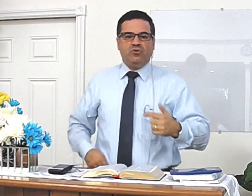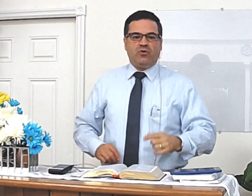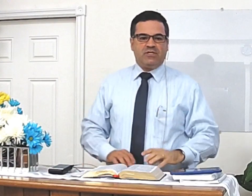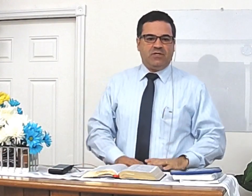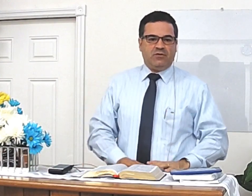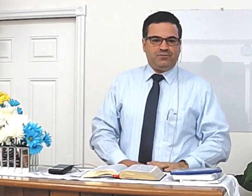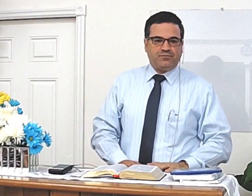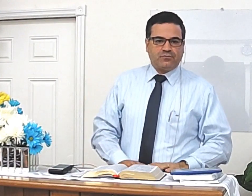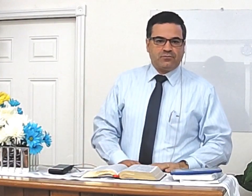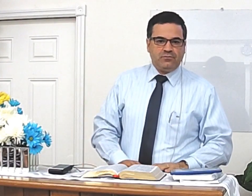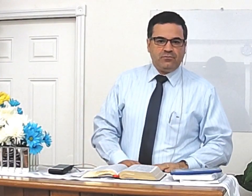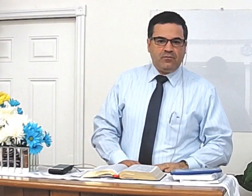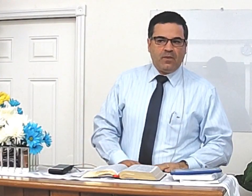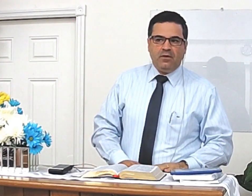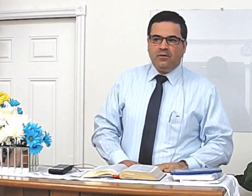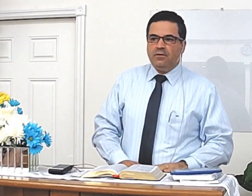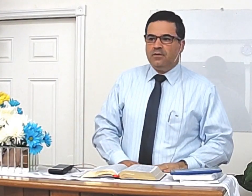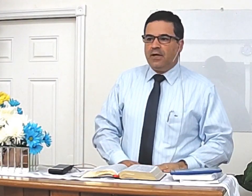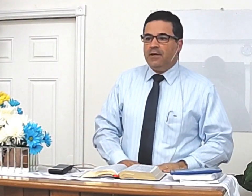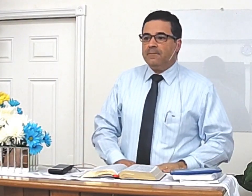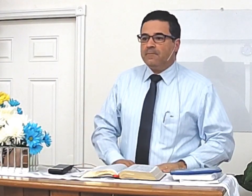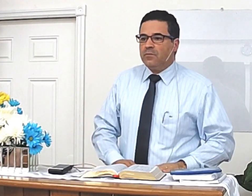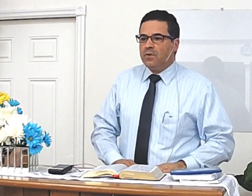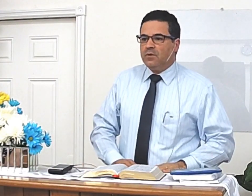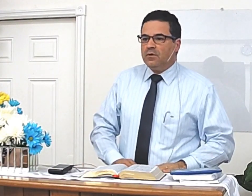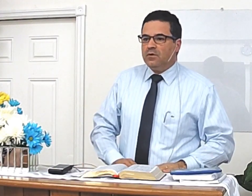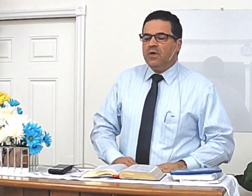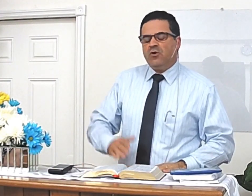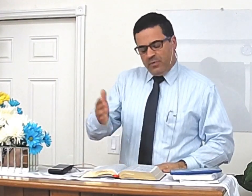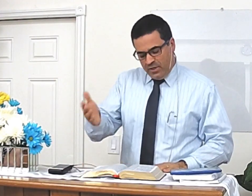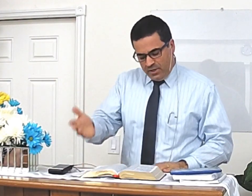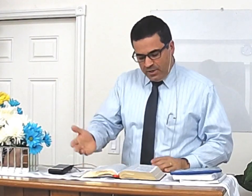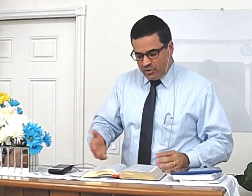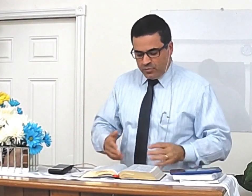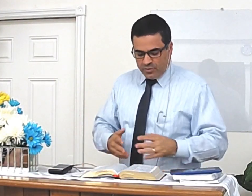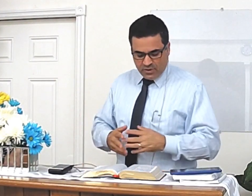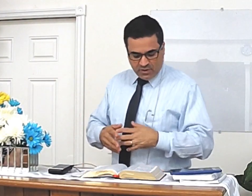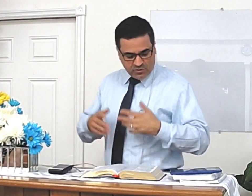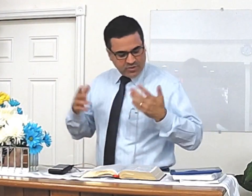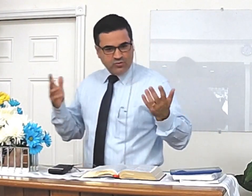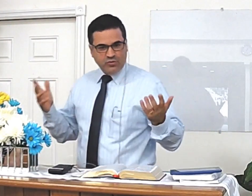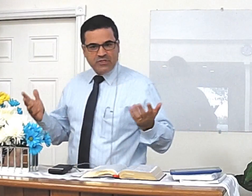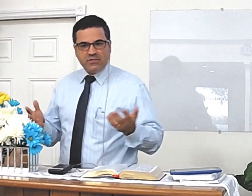self-benefit. You should not allow this thing to enter into your heart.